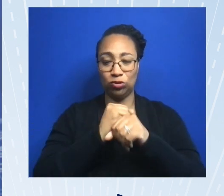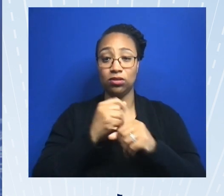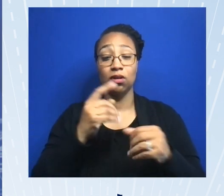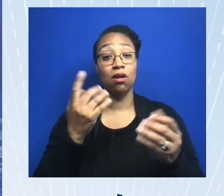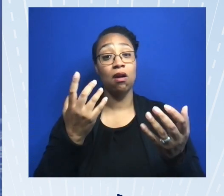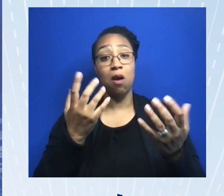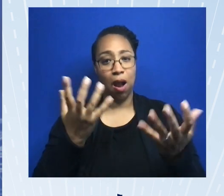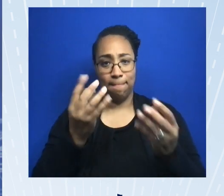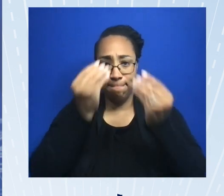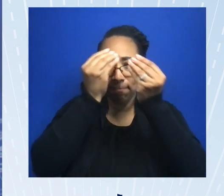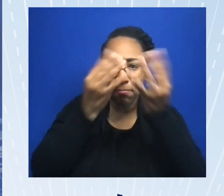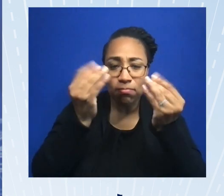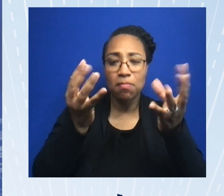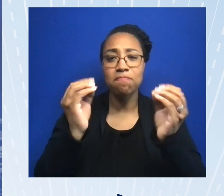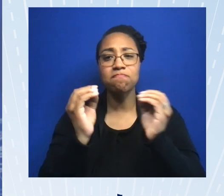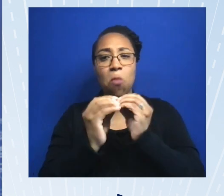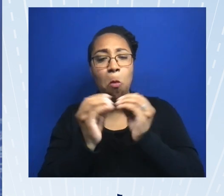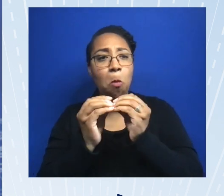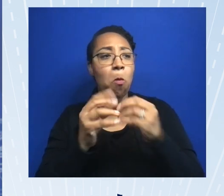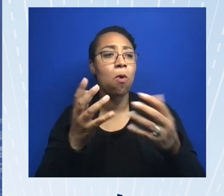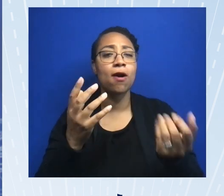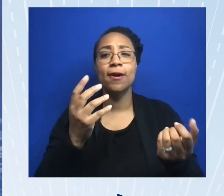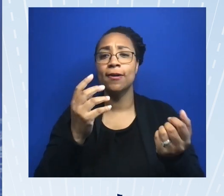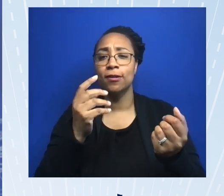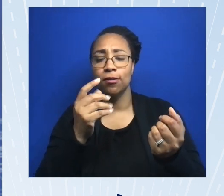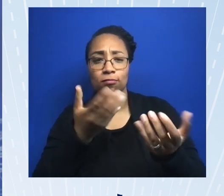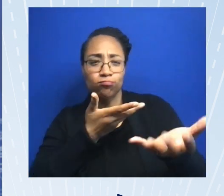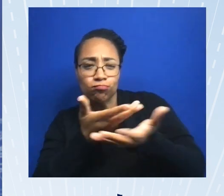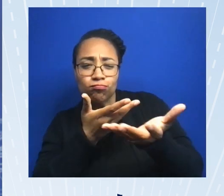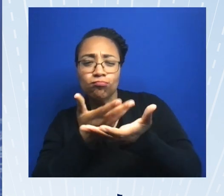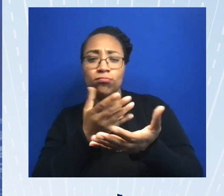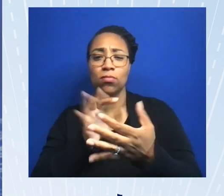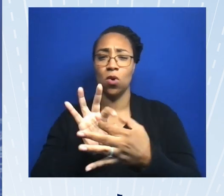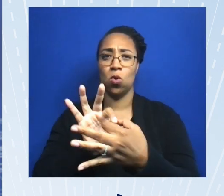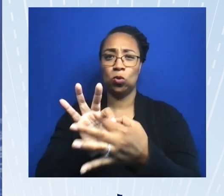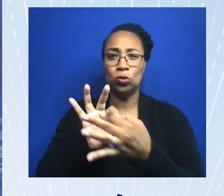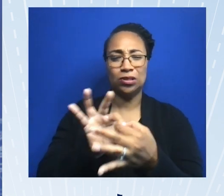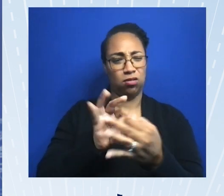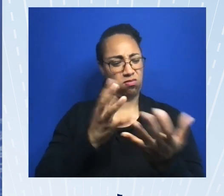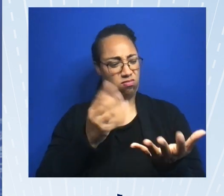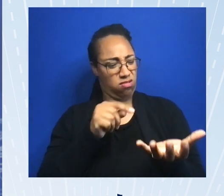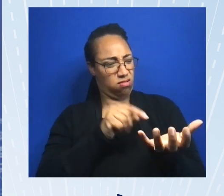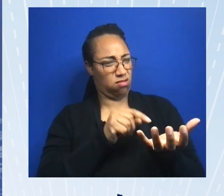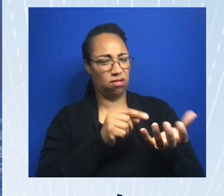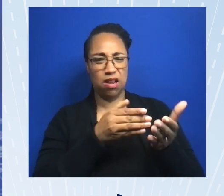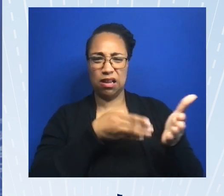including its threat to America, and to broaden appreciation of Jewish American heritage.